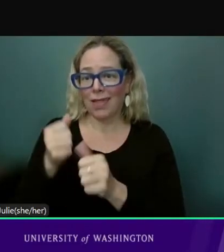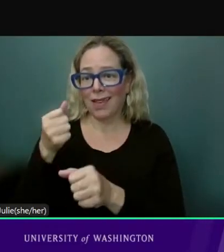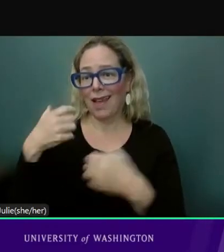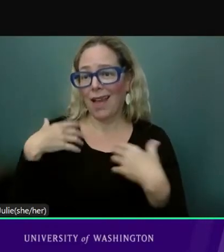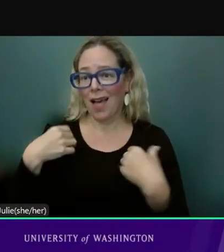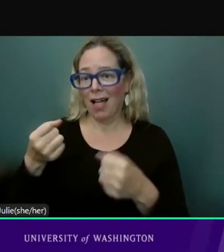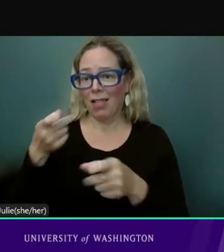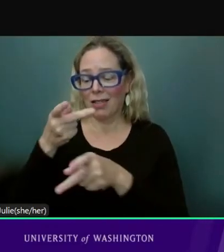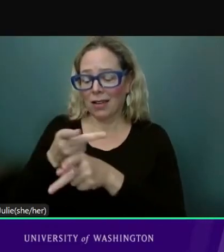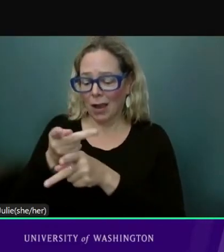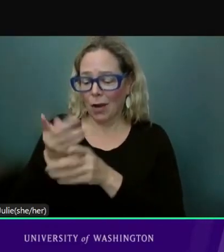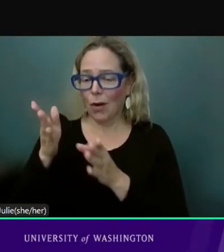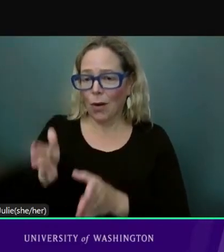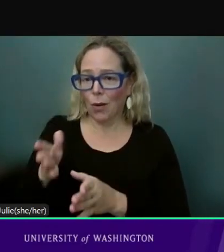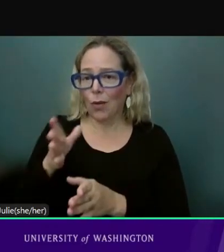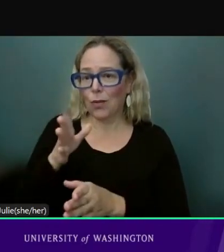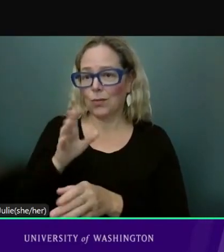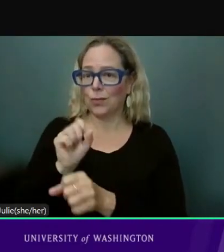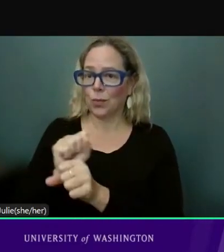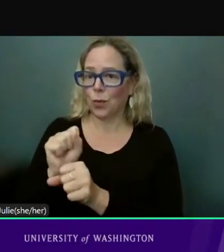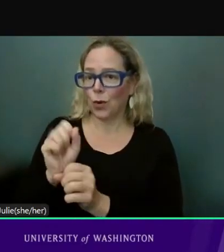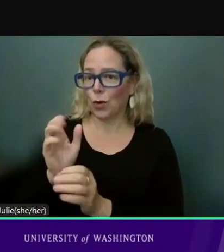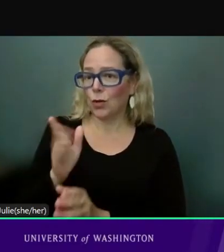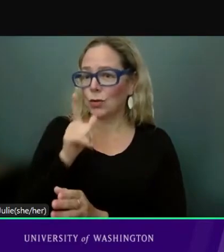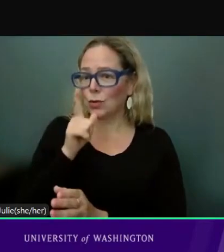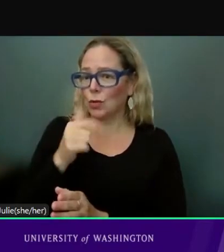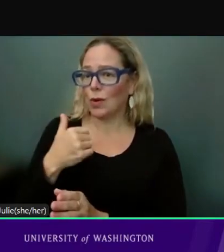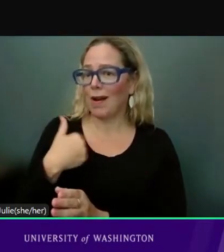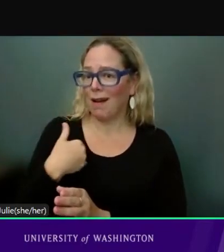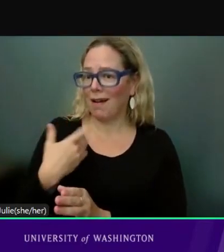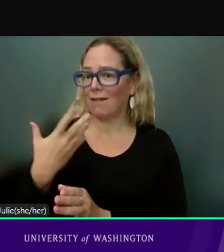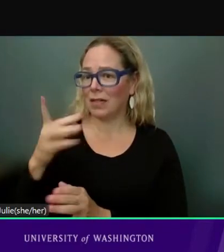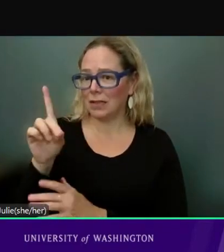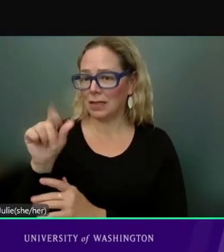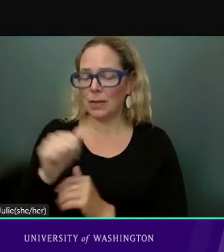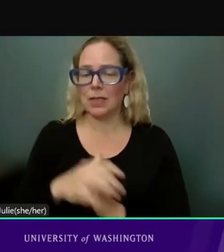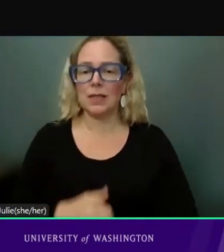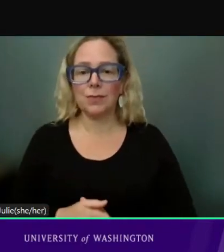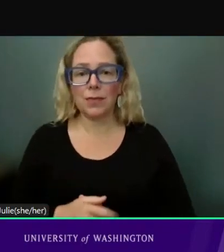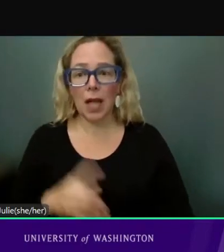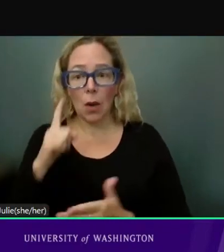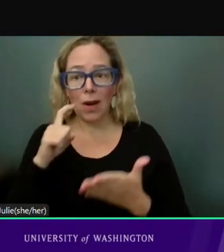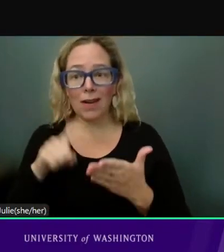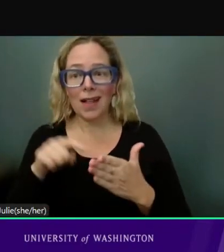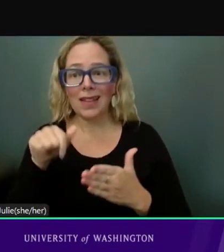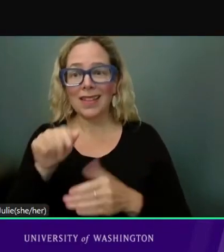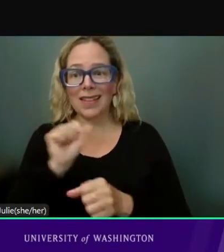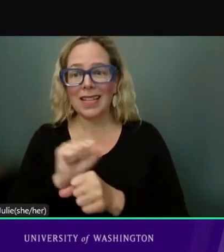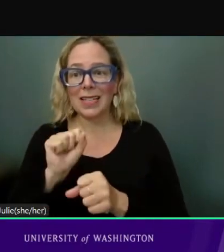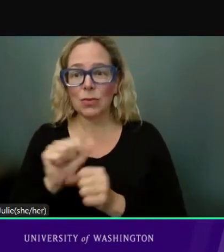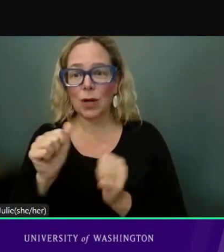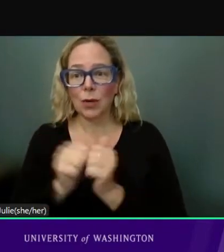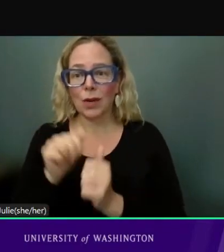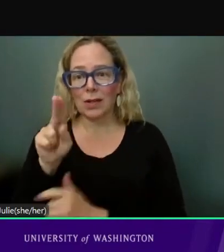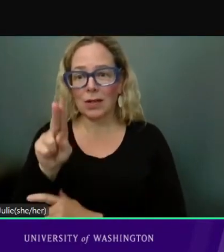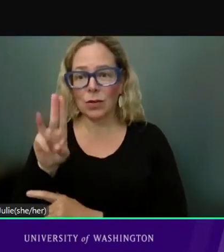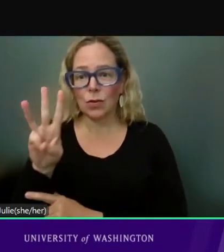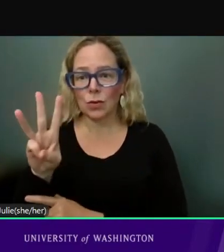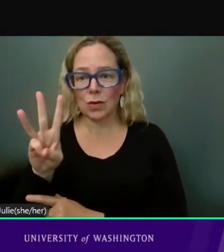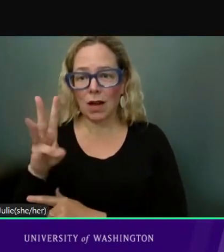disabilities. And I want to first acknowledge that this work was done through the University of Washington Health Workforce